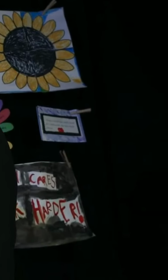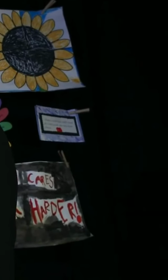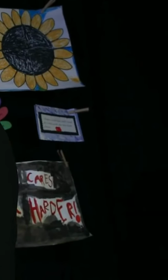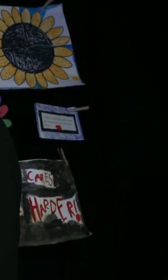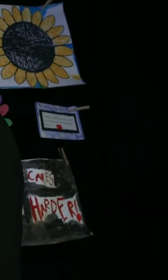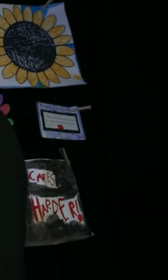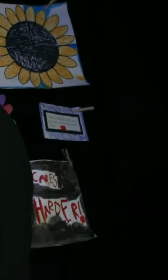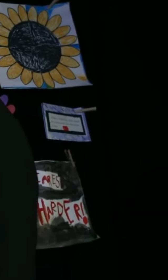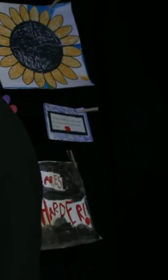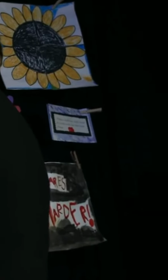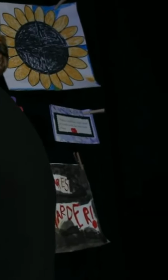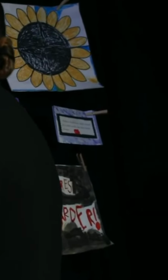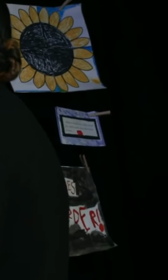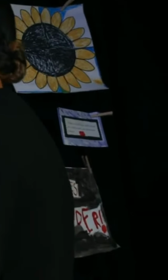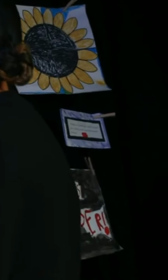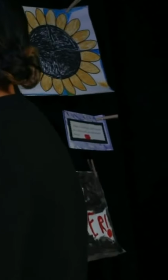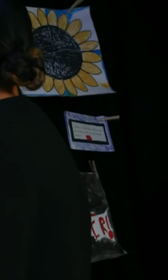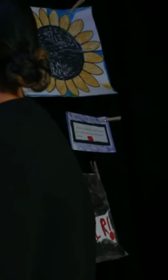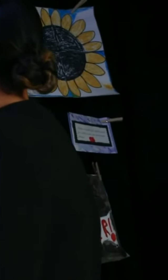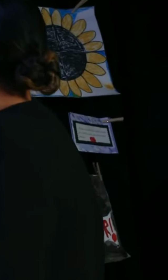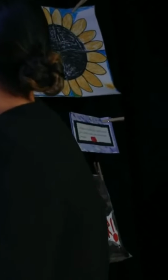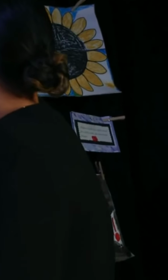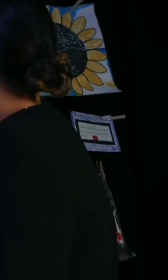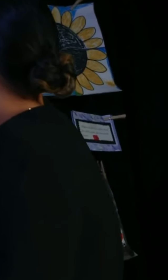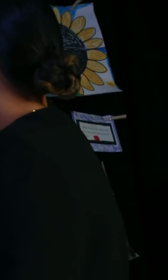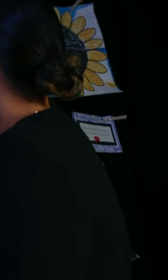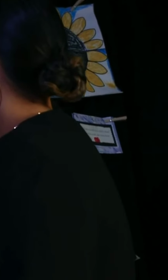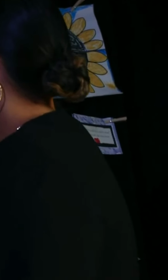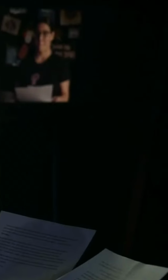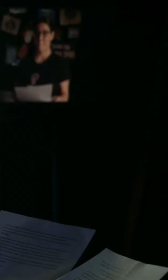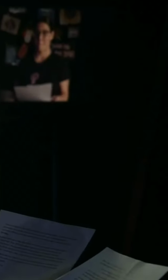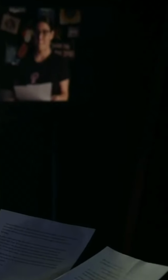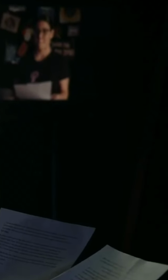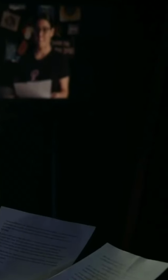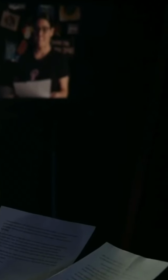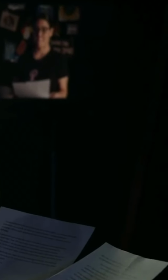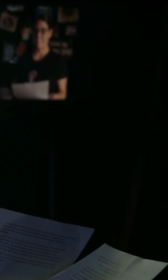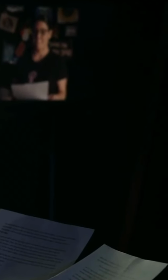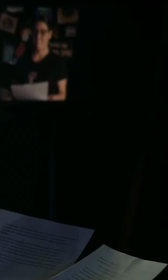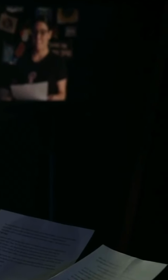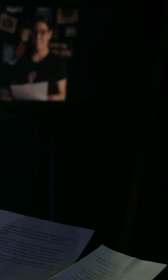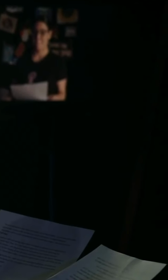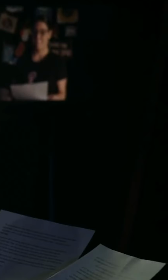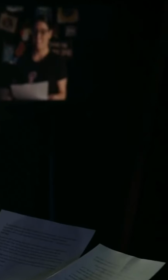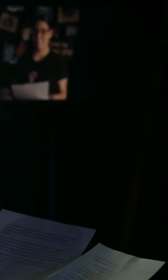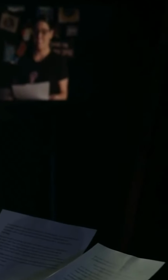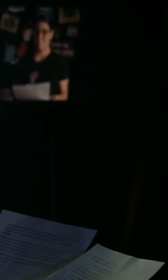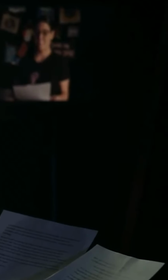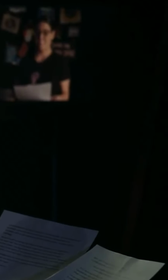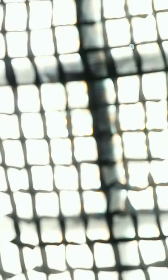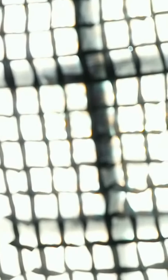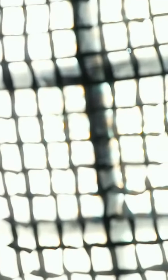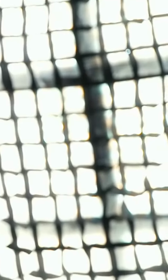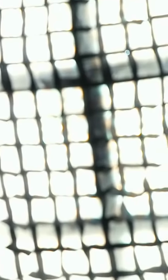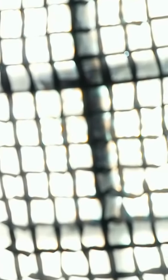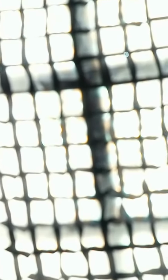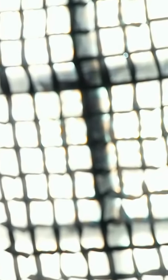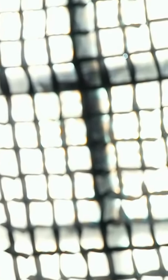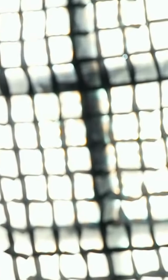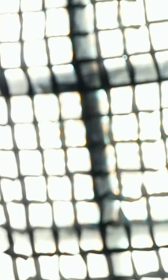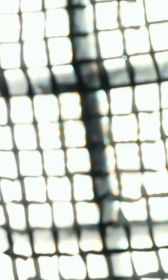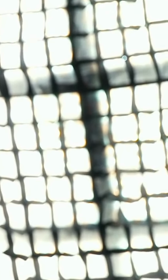change a diaper with one hand and console a crying toddler with the other. I am a woman of color. I am a mom. I